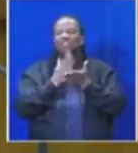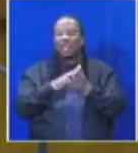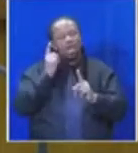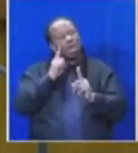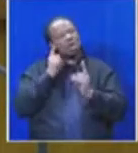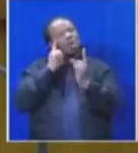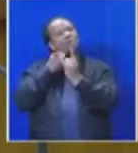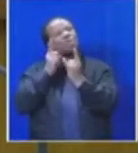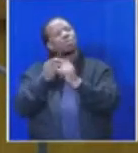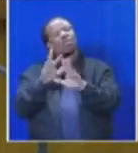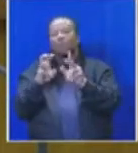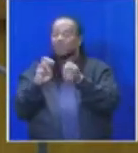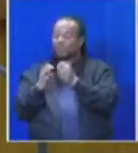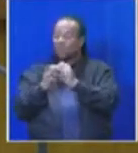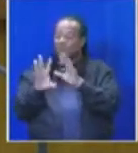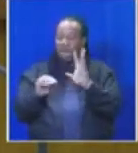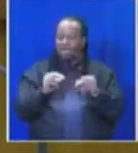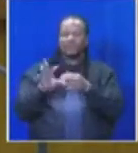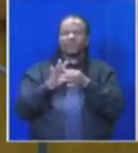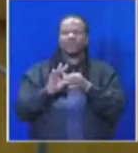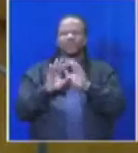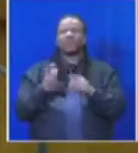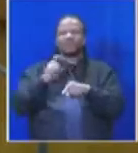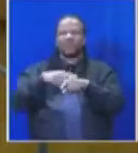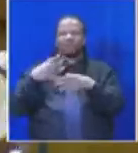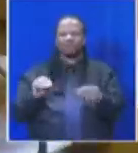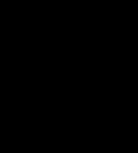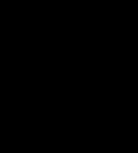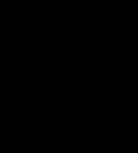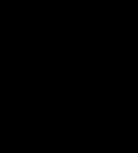noticeable cracks in our relationships. Your time has expired.